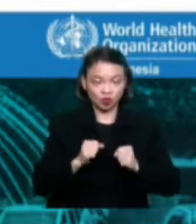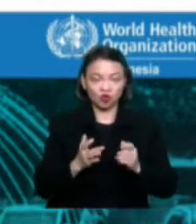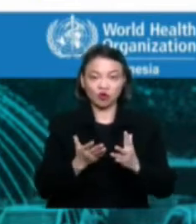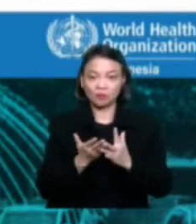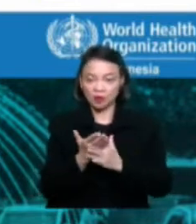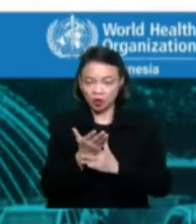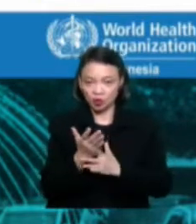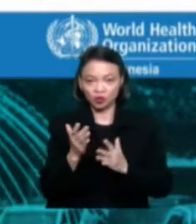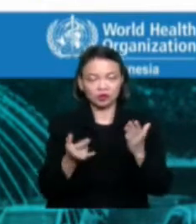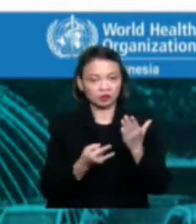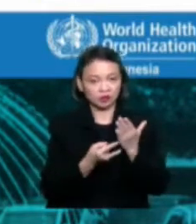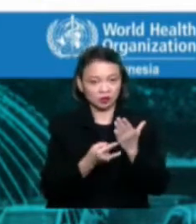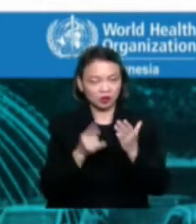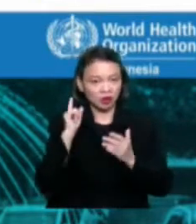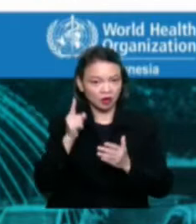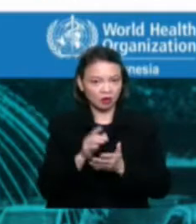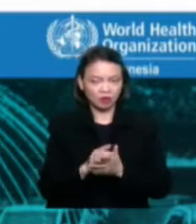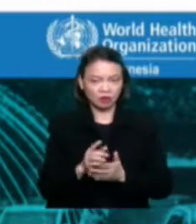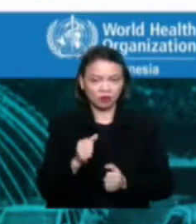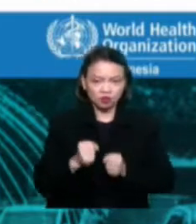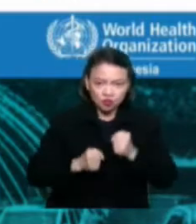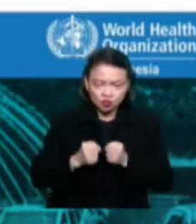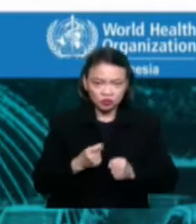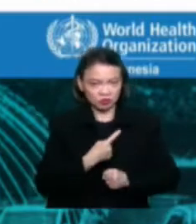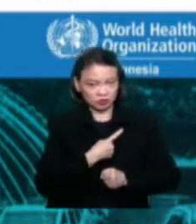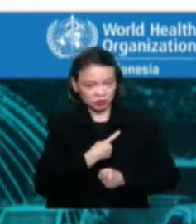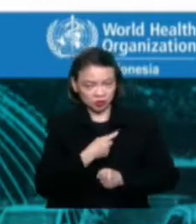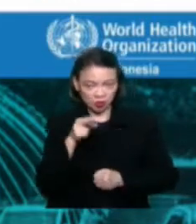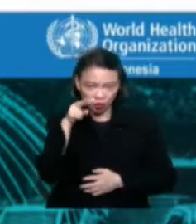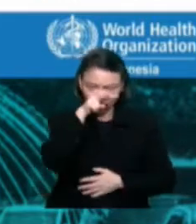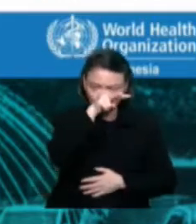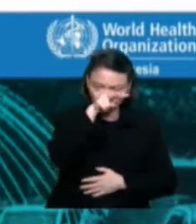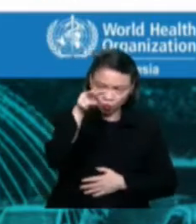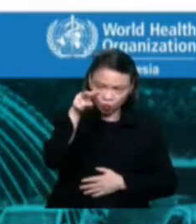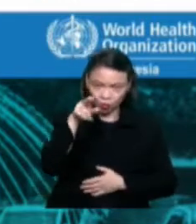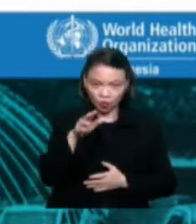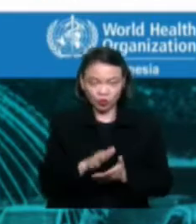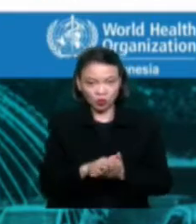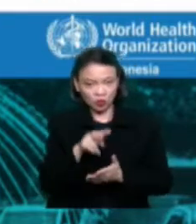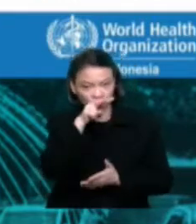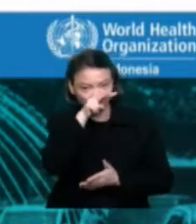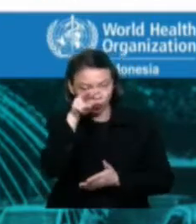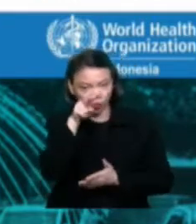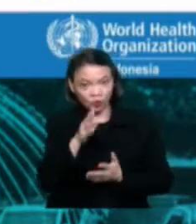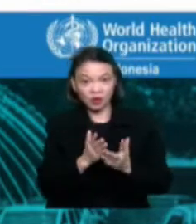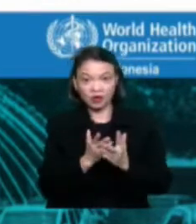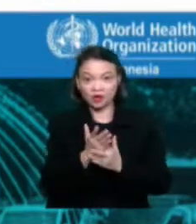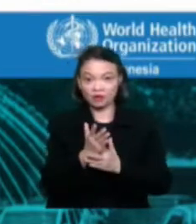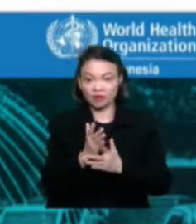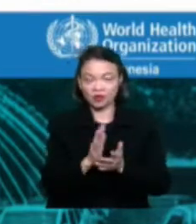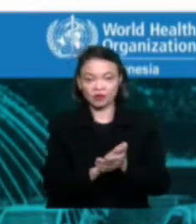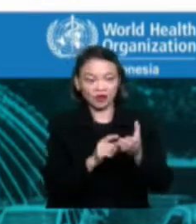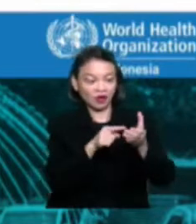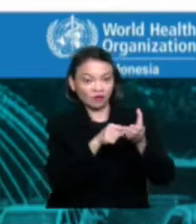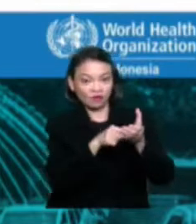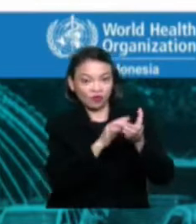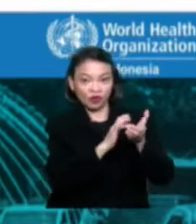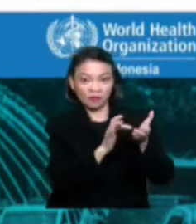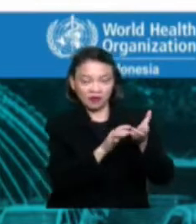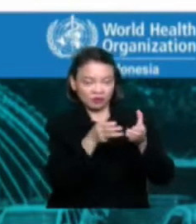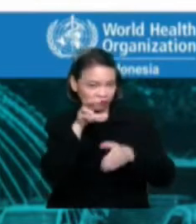a practice and part of me. So these are some potential improvements that we can make. And one last one, I think in